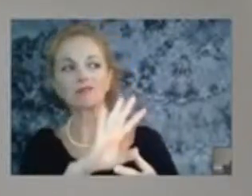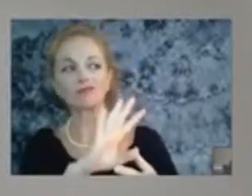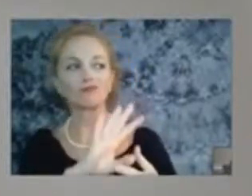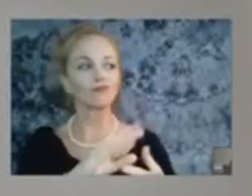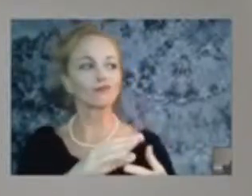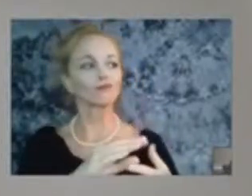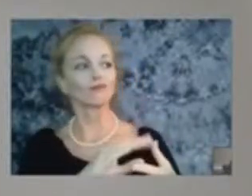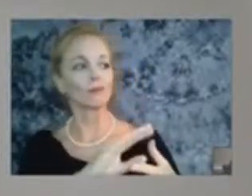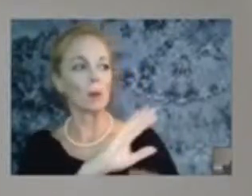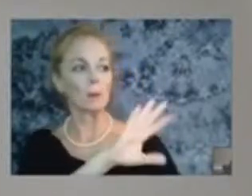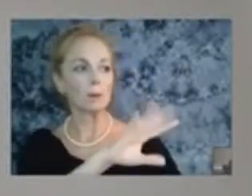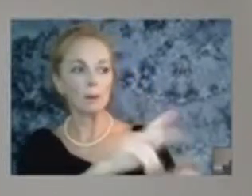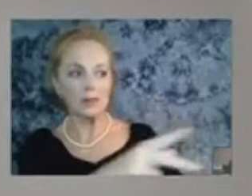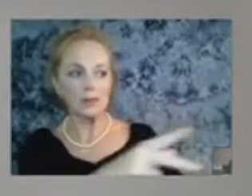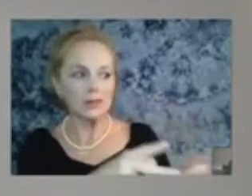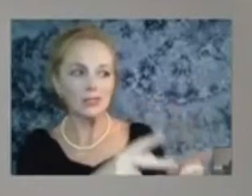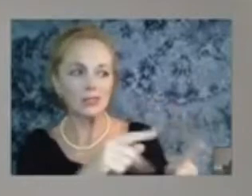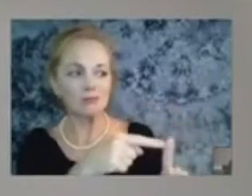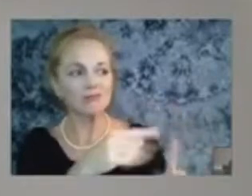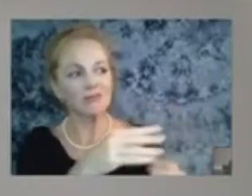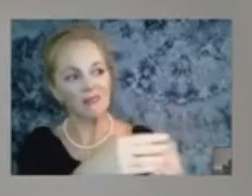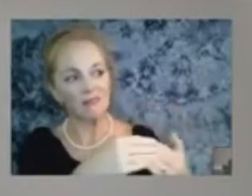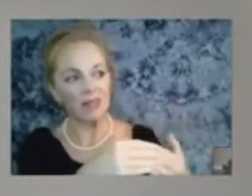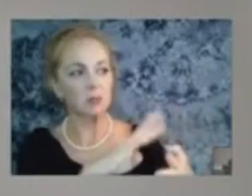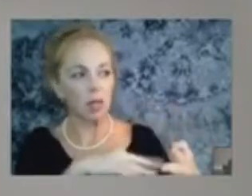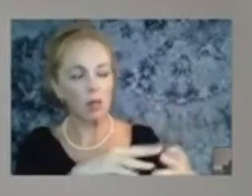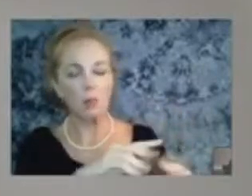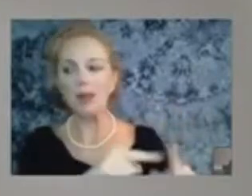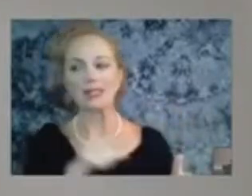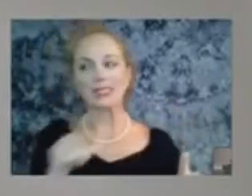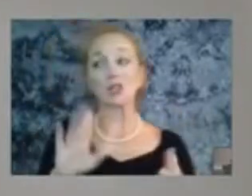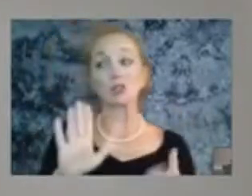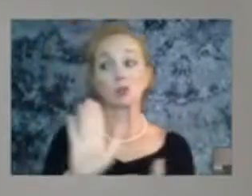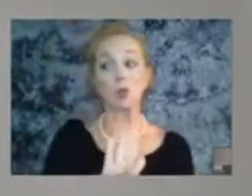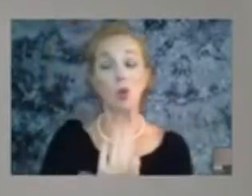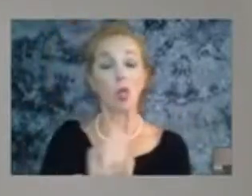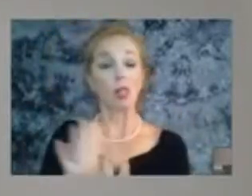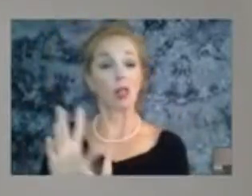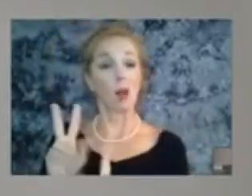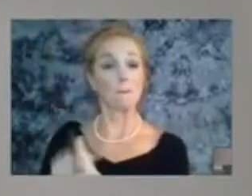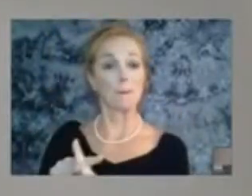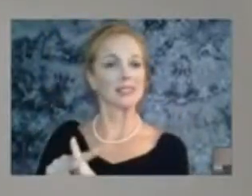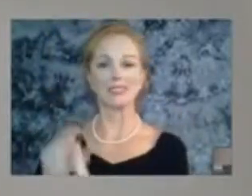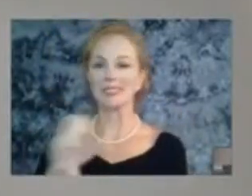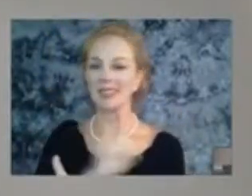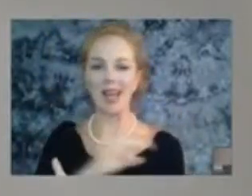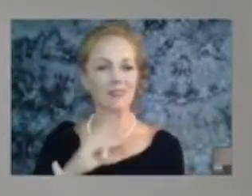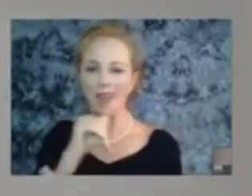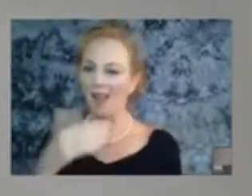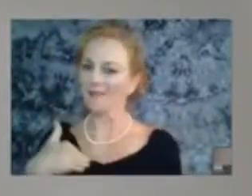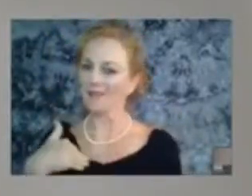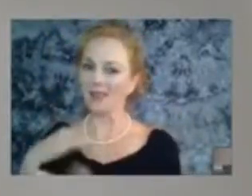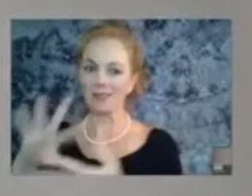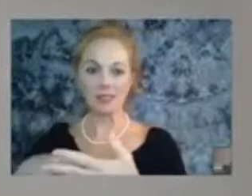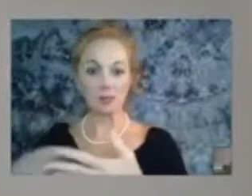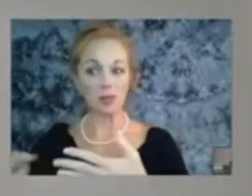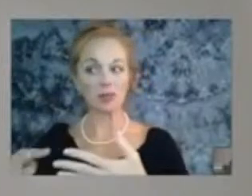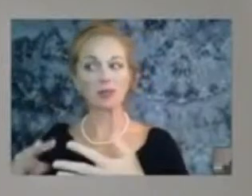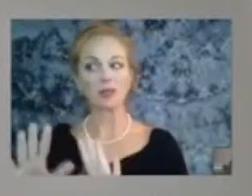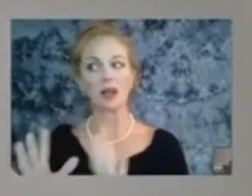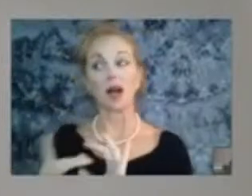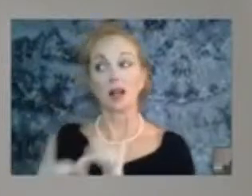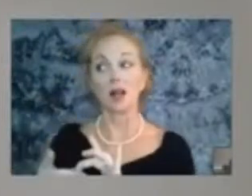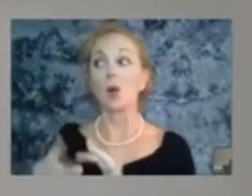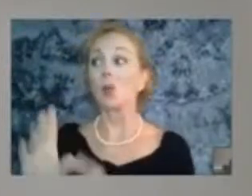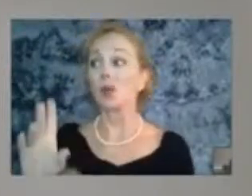they just don't have that. And I want to clear up any misconception right now. I think I started to touch on that by saying that we do have central